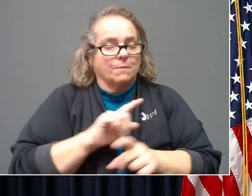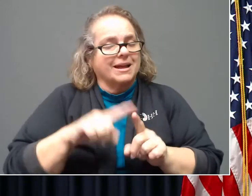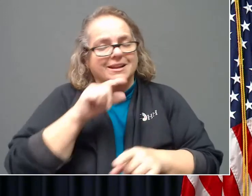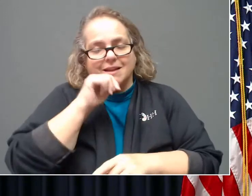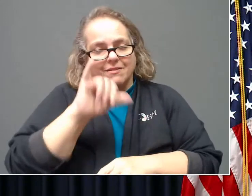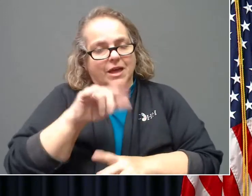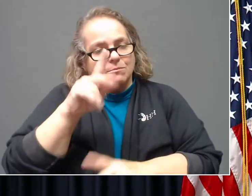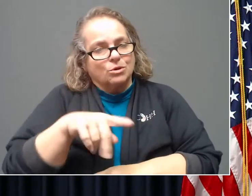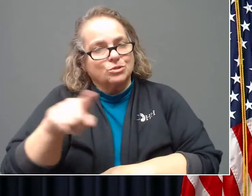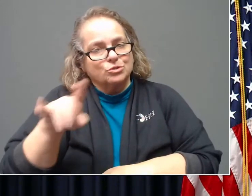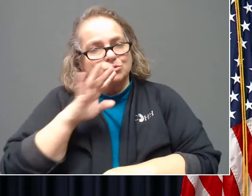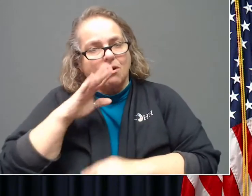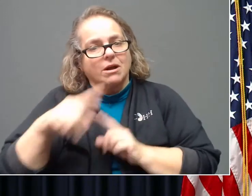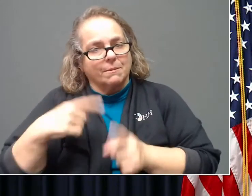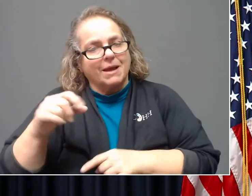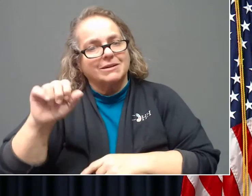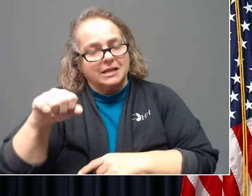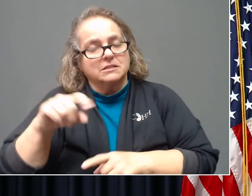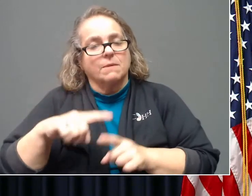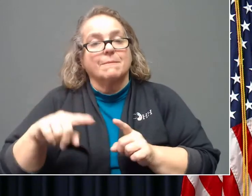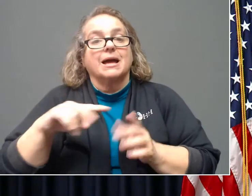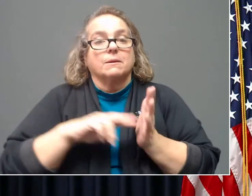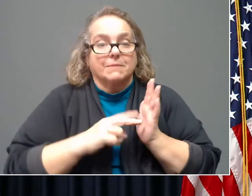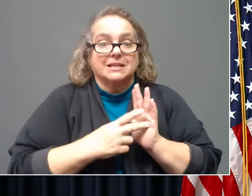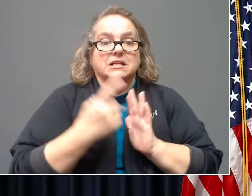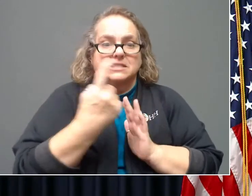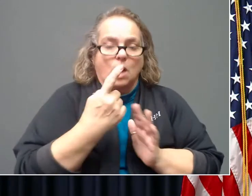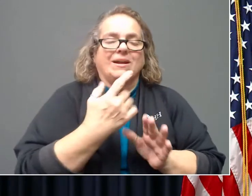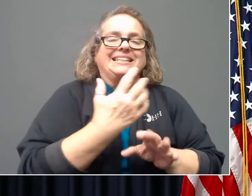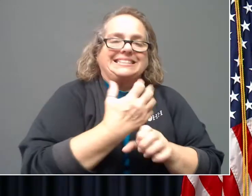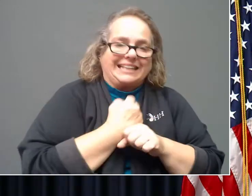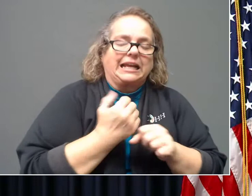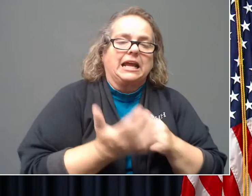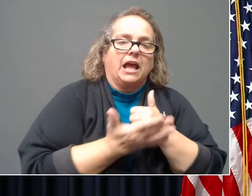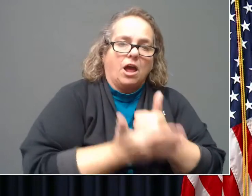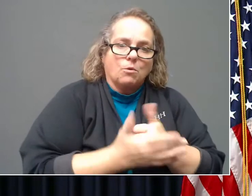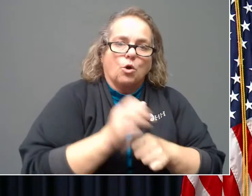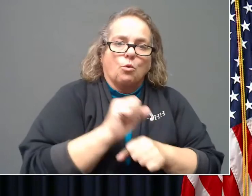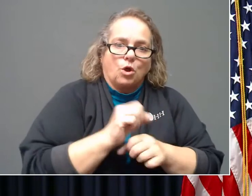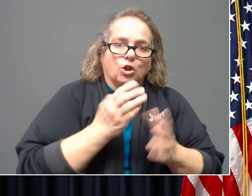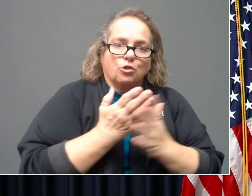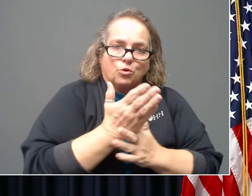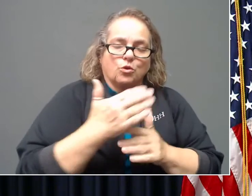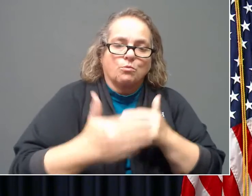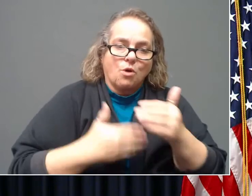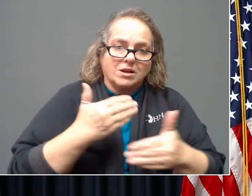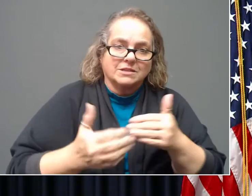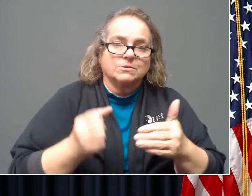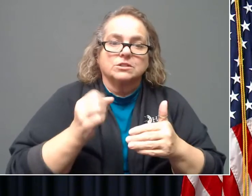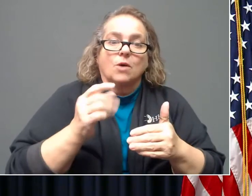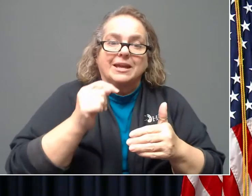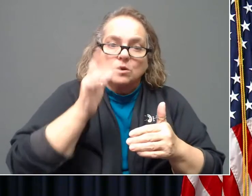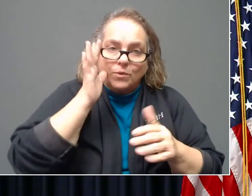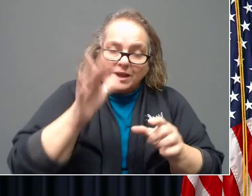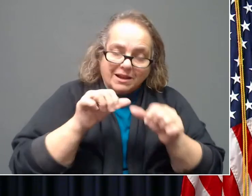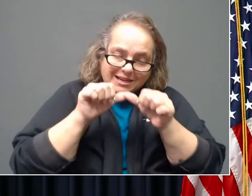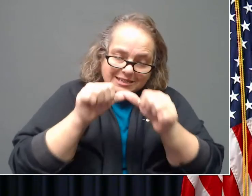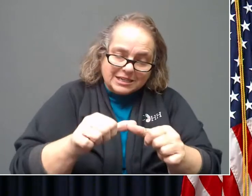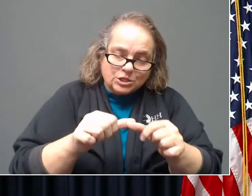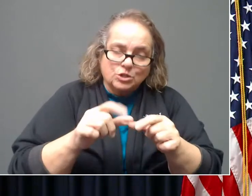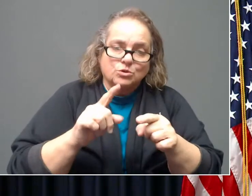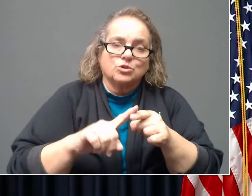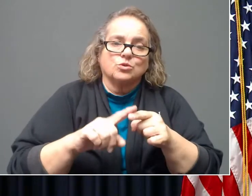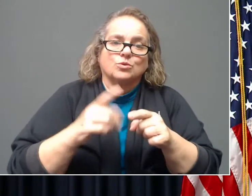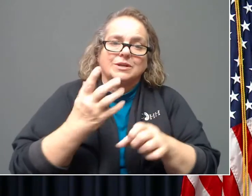is someone that is getting help, is working through the process. And so, continue to get on each day